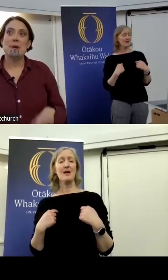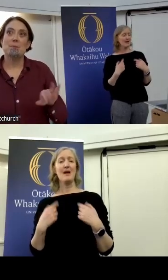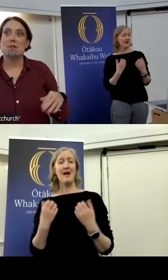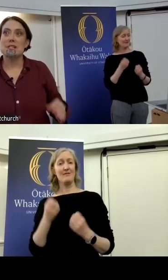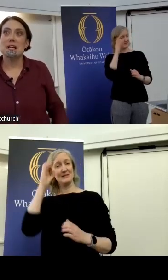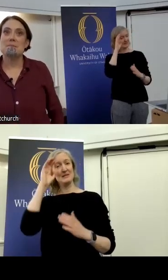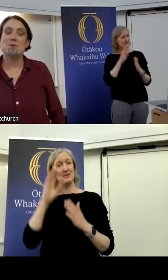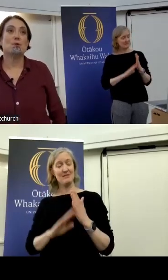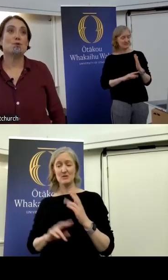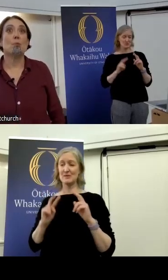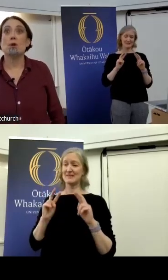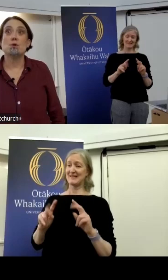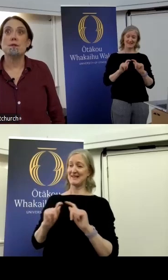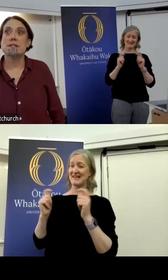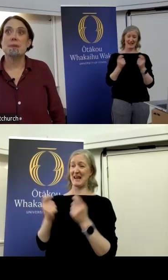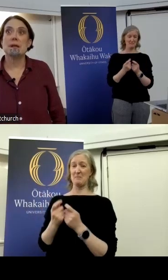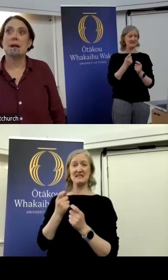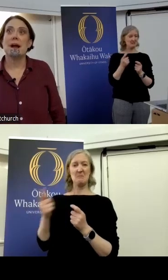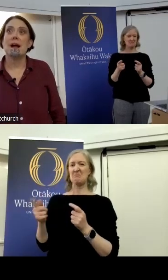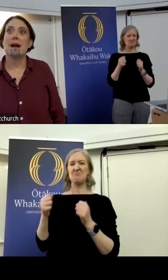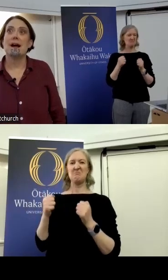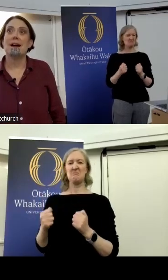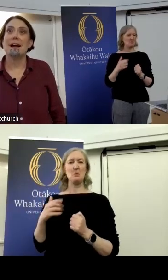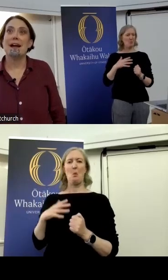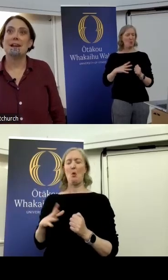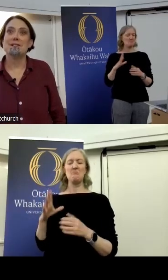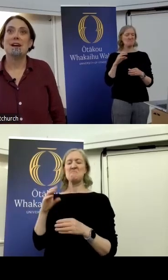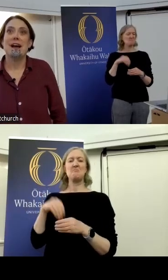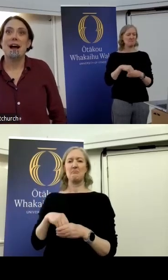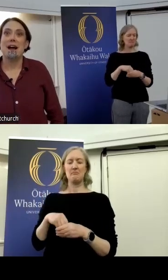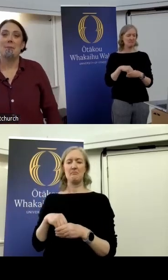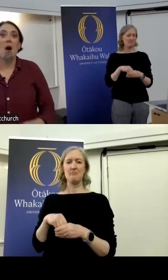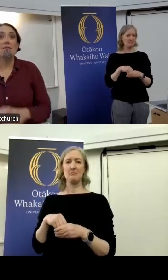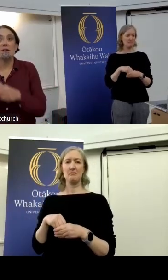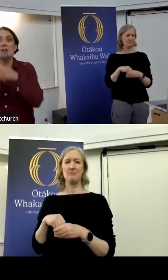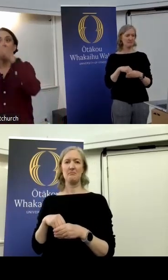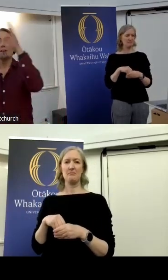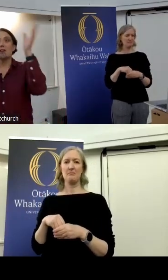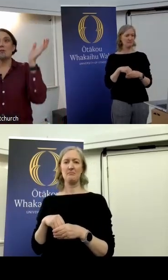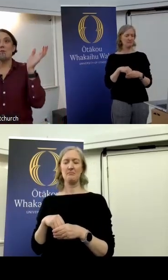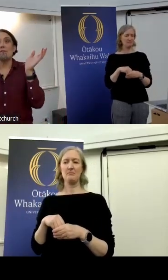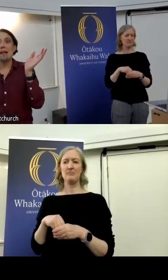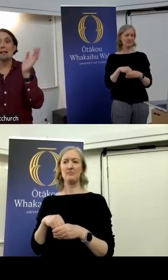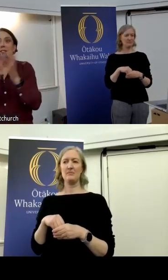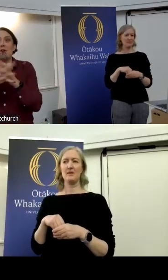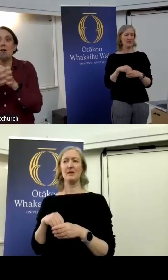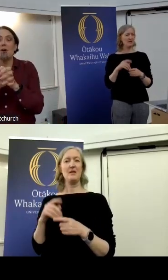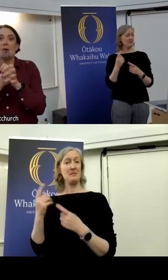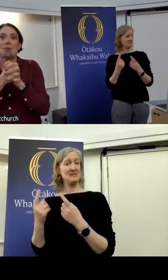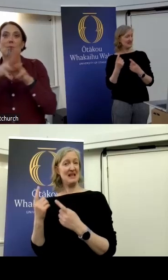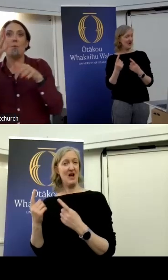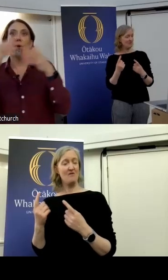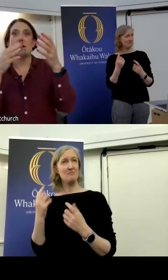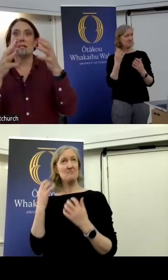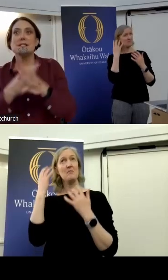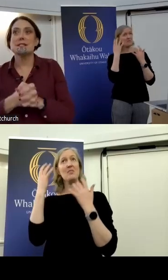have been people in teams who don't want to do something and often don't reflect